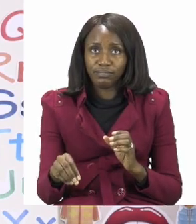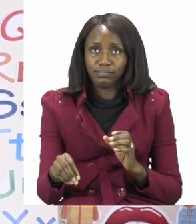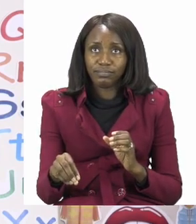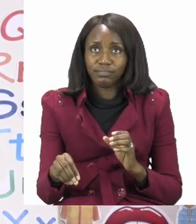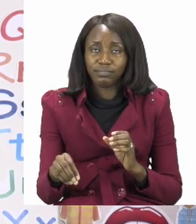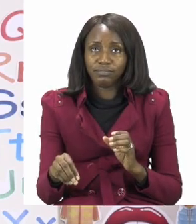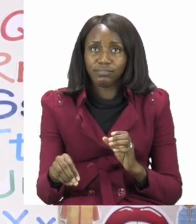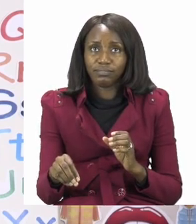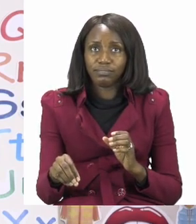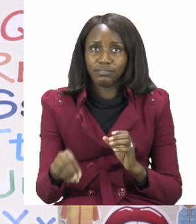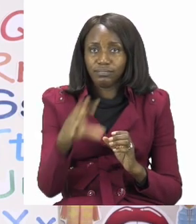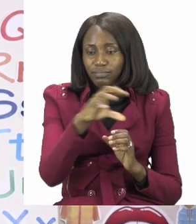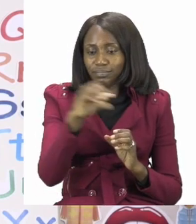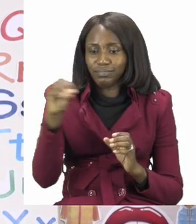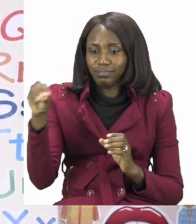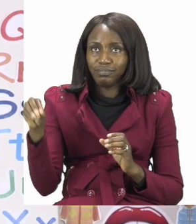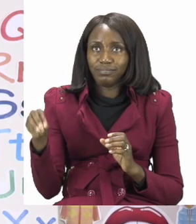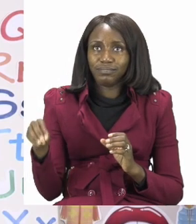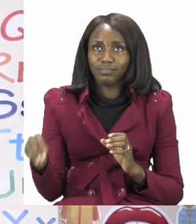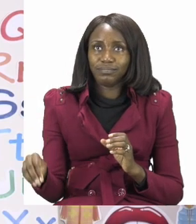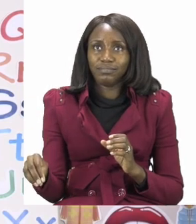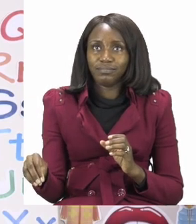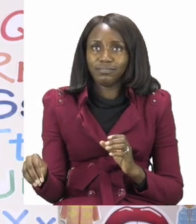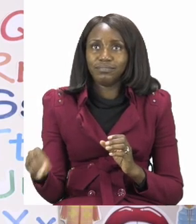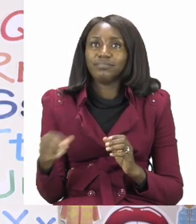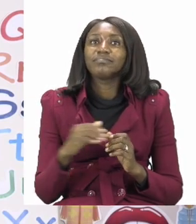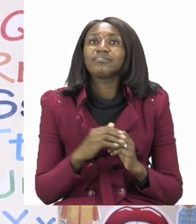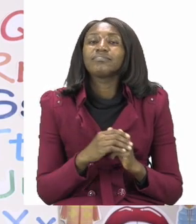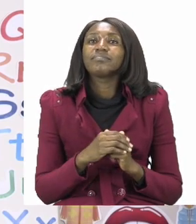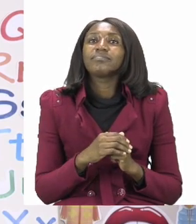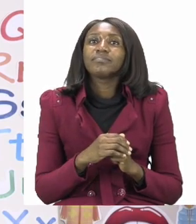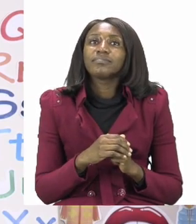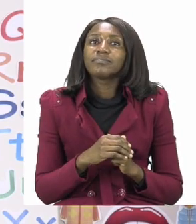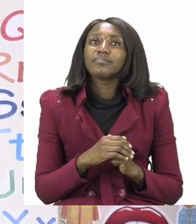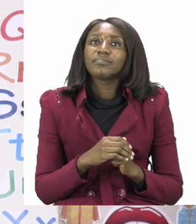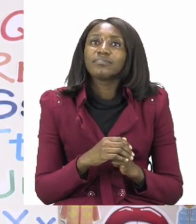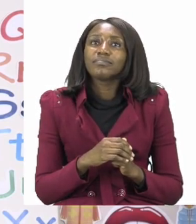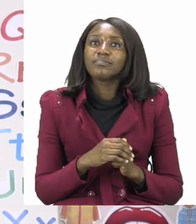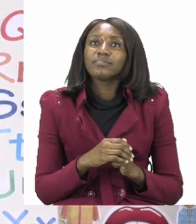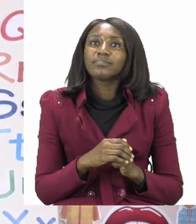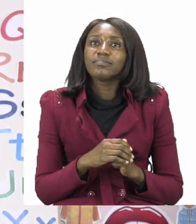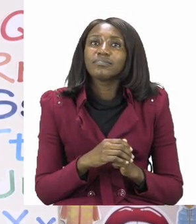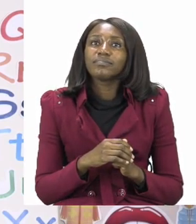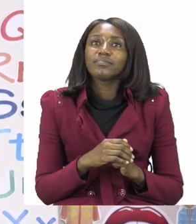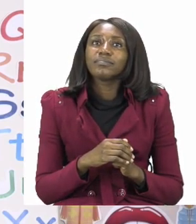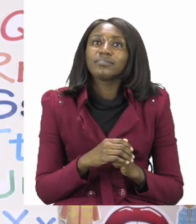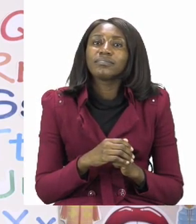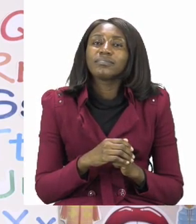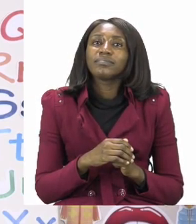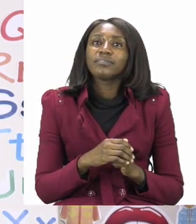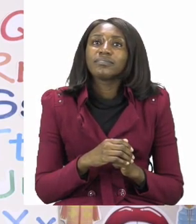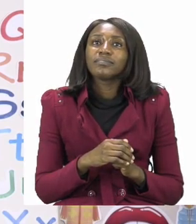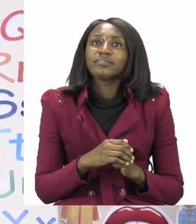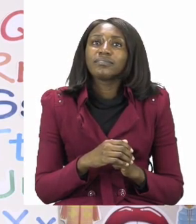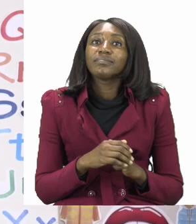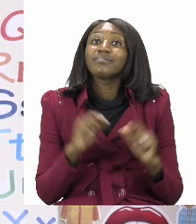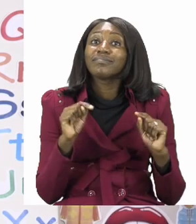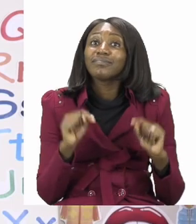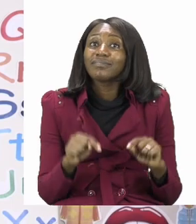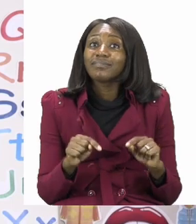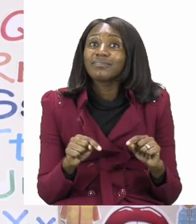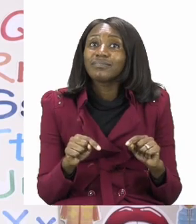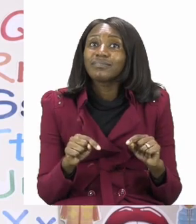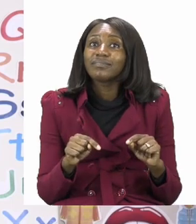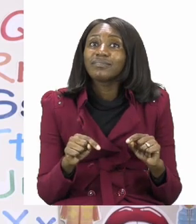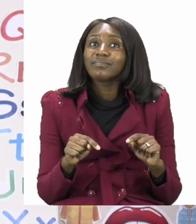has 1. Circle C has 1. Now it's our